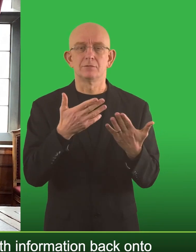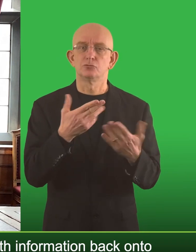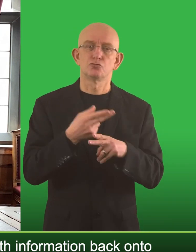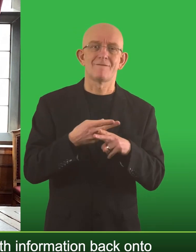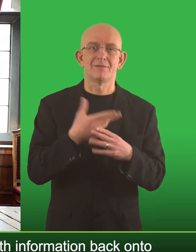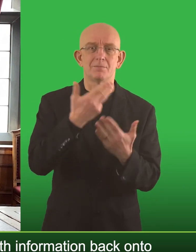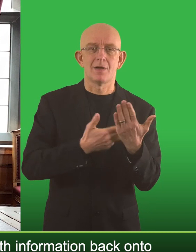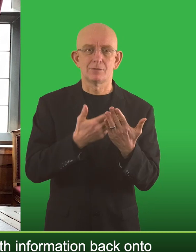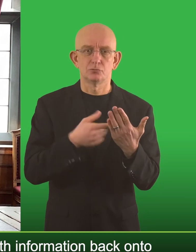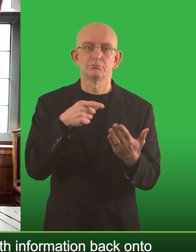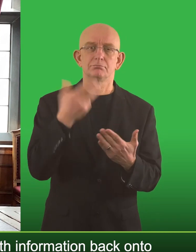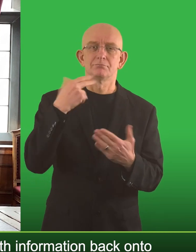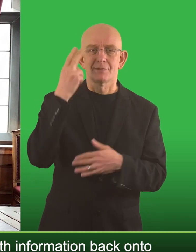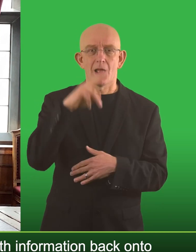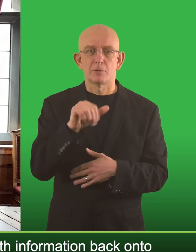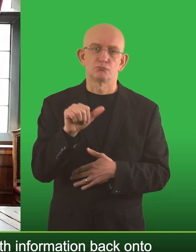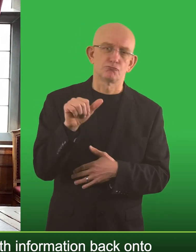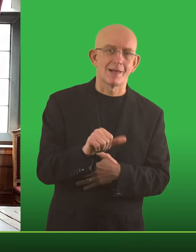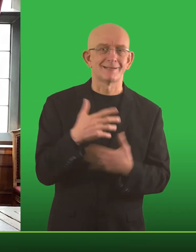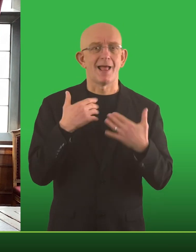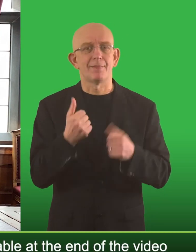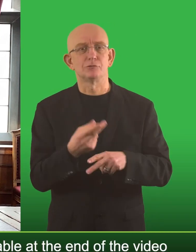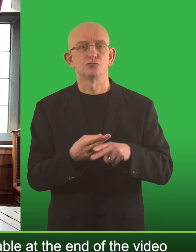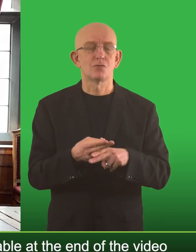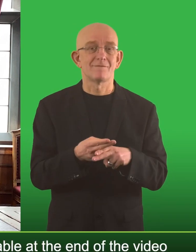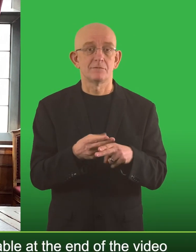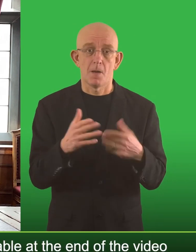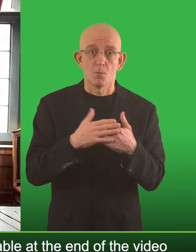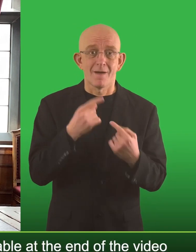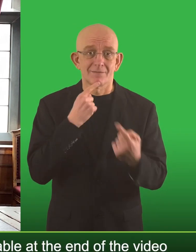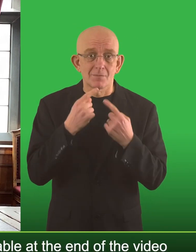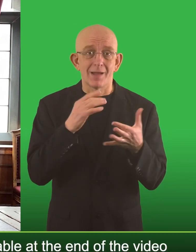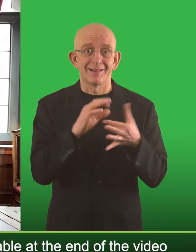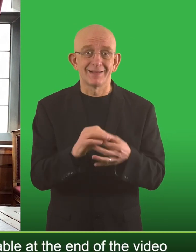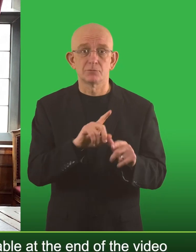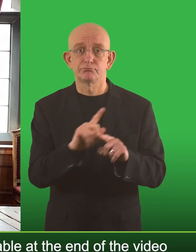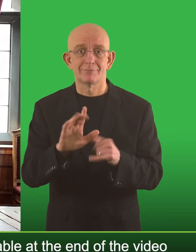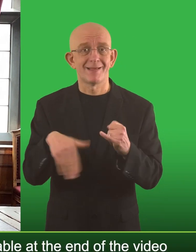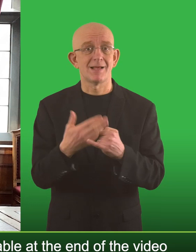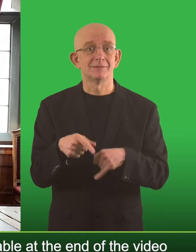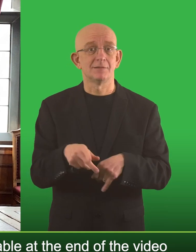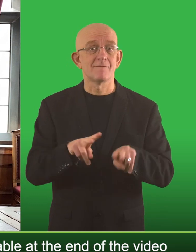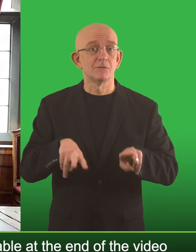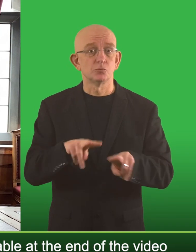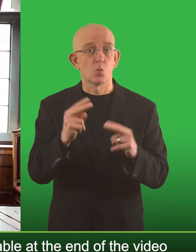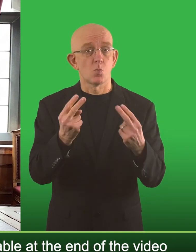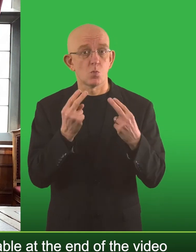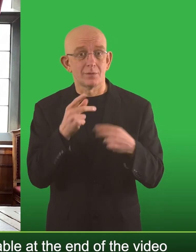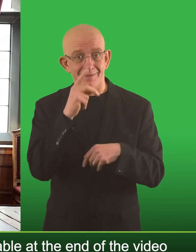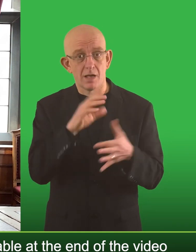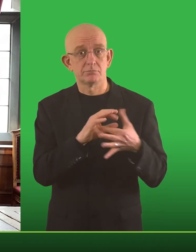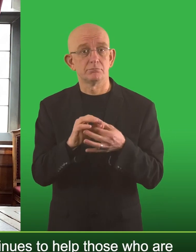Healthy Sheffield pages, formerly known as Rate Healthy Chef. More information and links are available at the end of the video, and you can subscribe